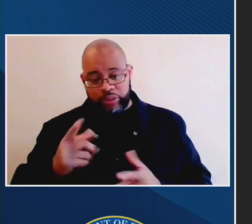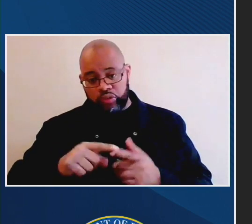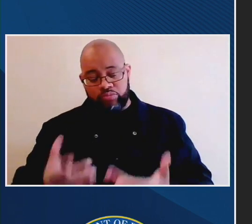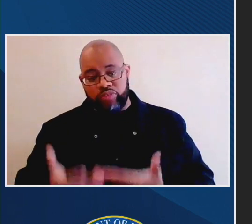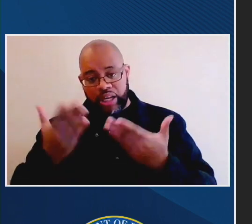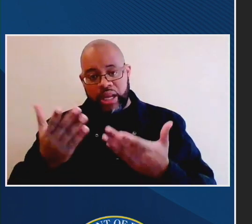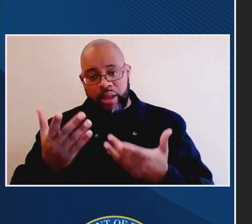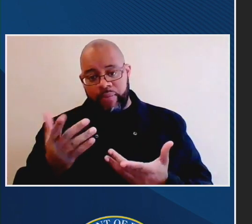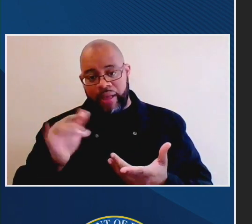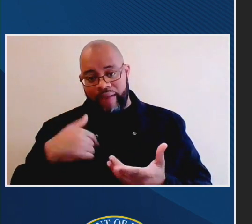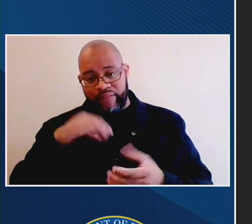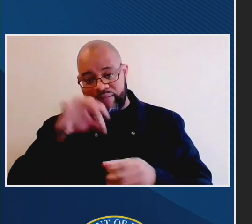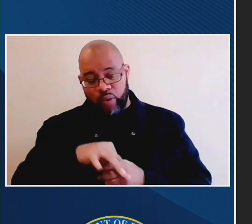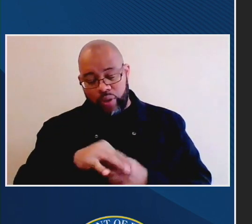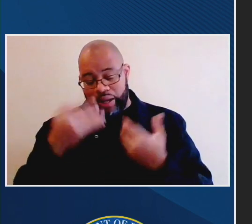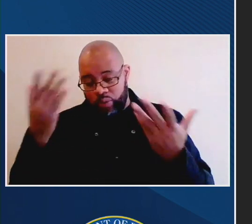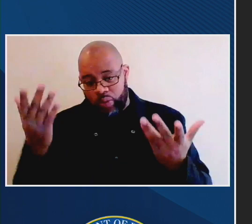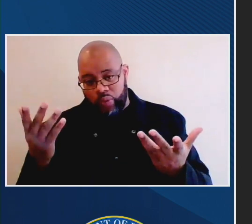programs around the country.